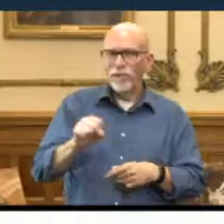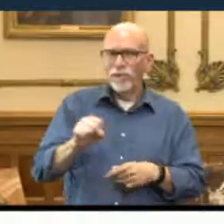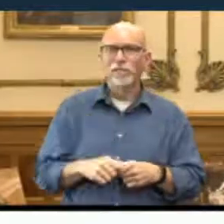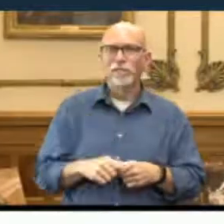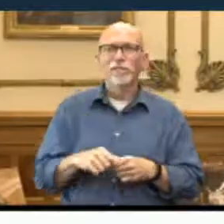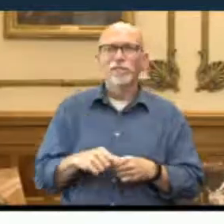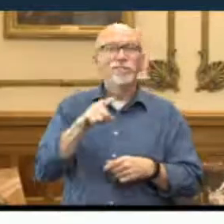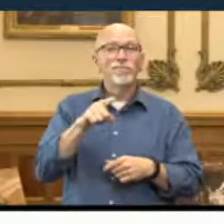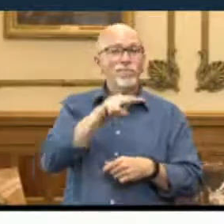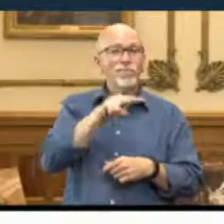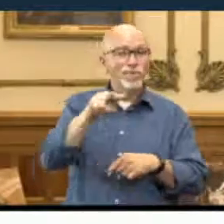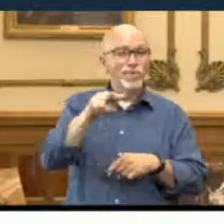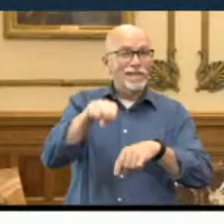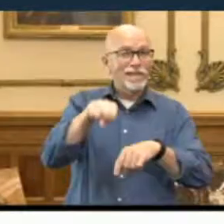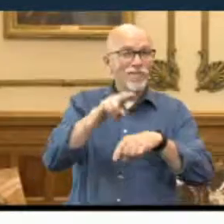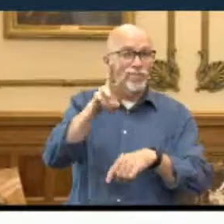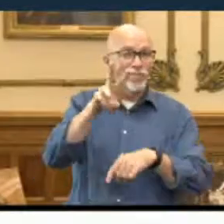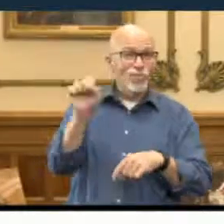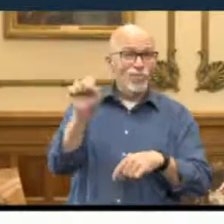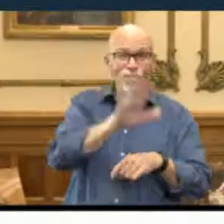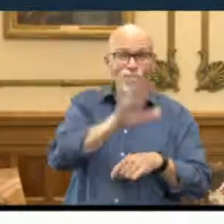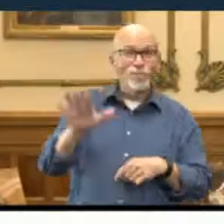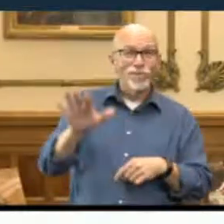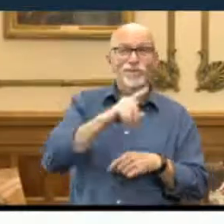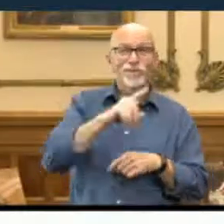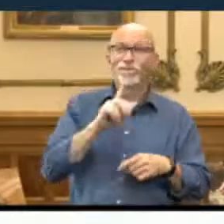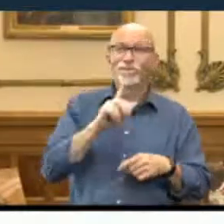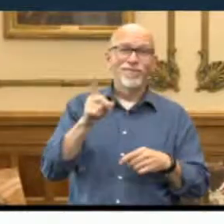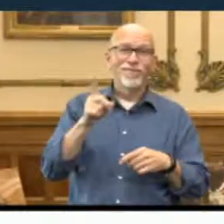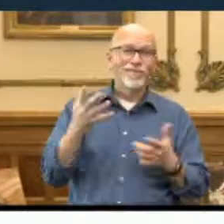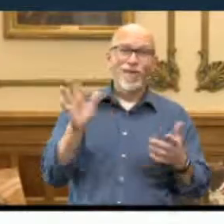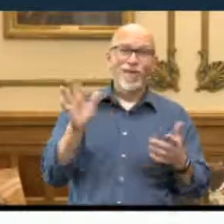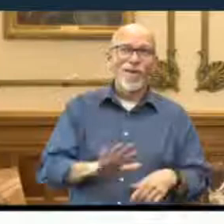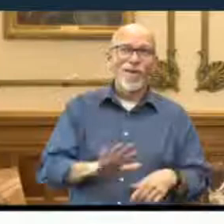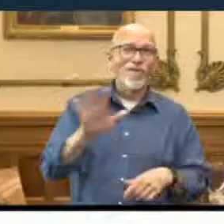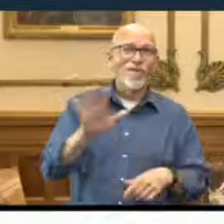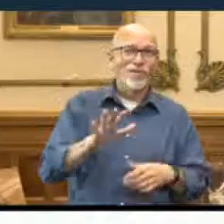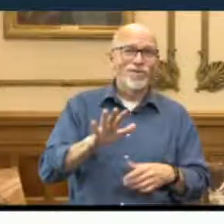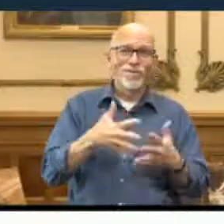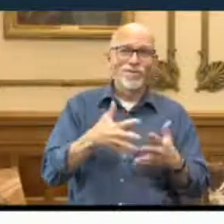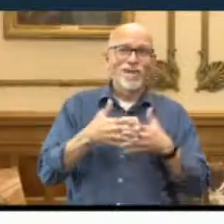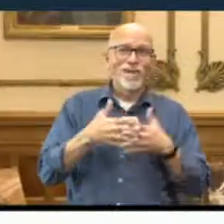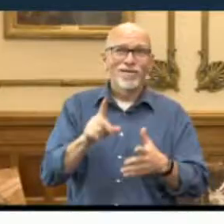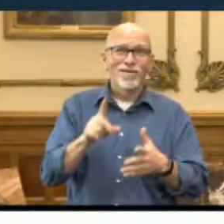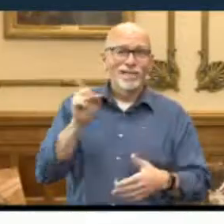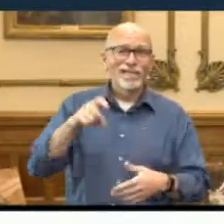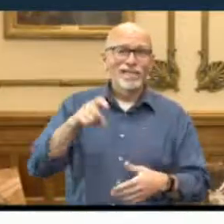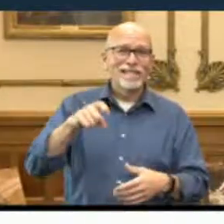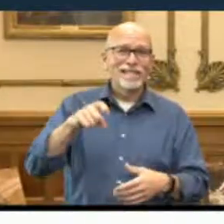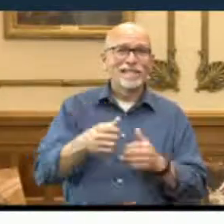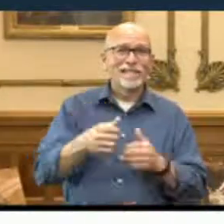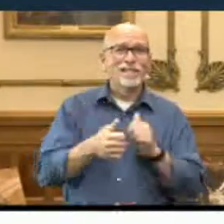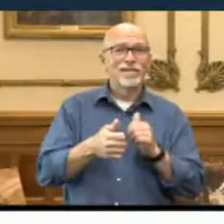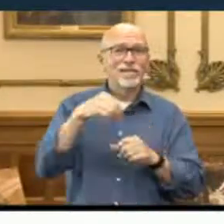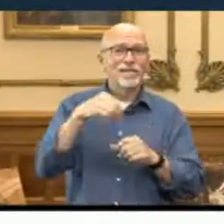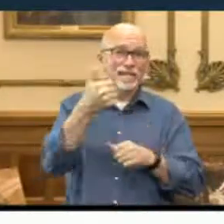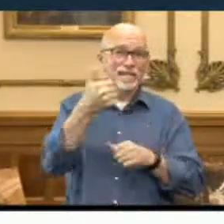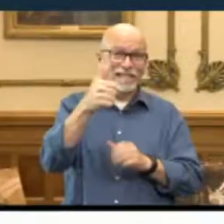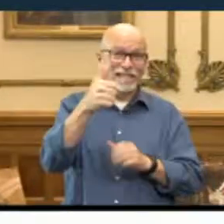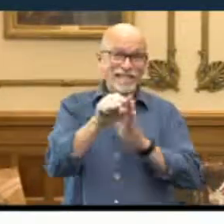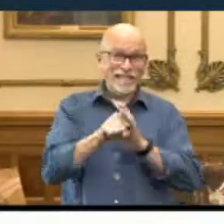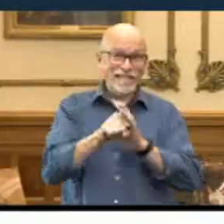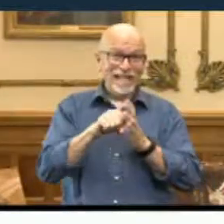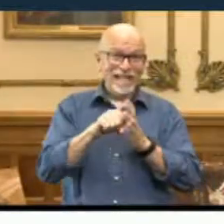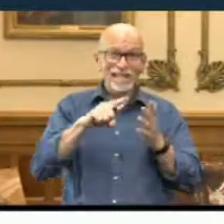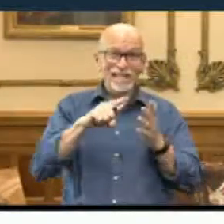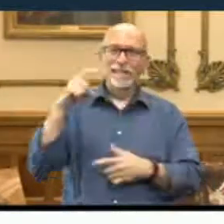if you turn on the national news, all over the country there is need, specifically in 10 states are